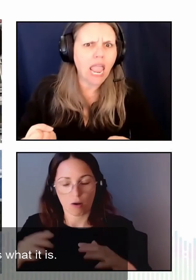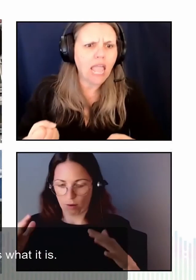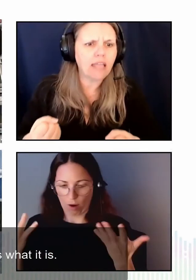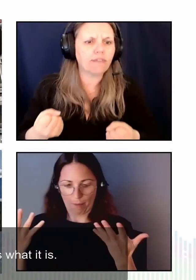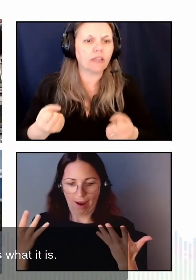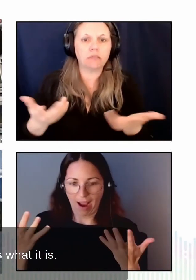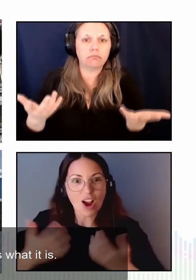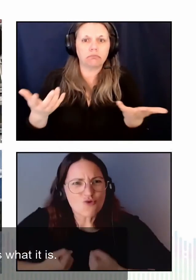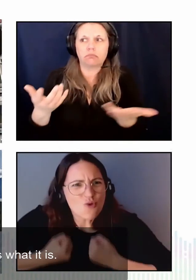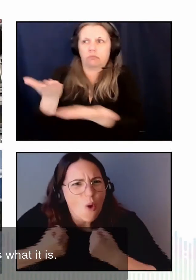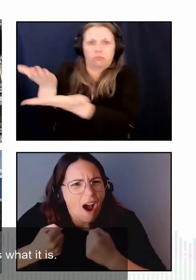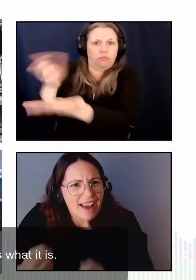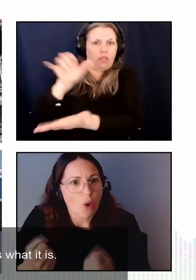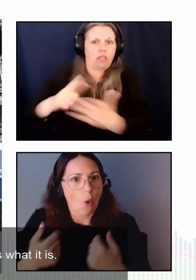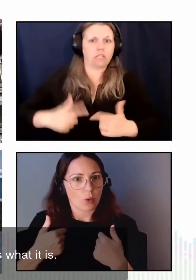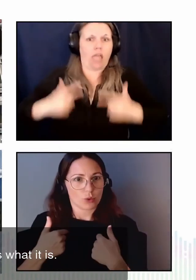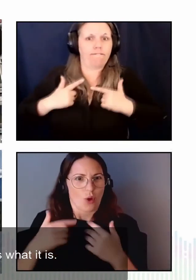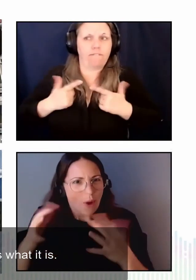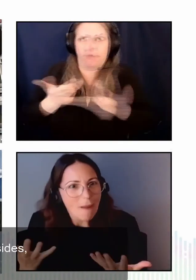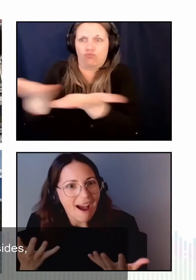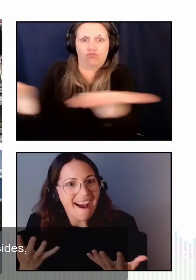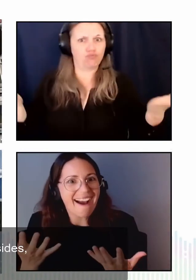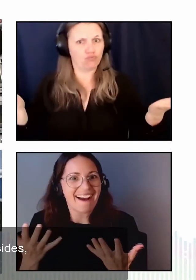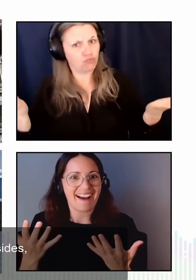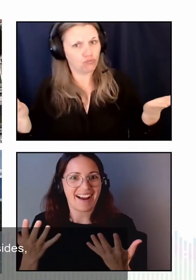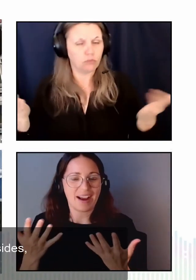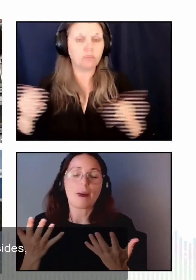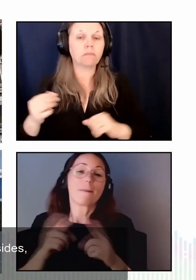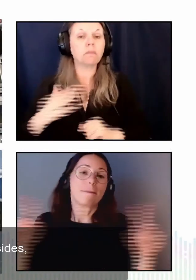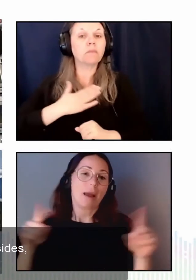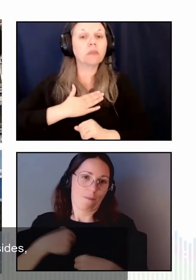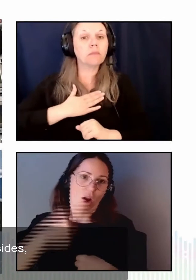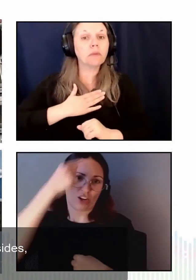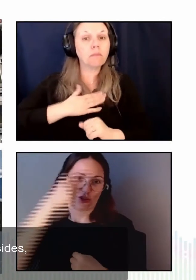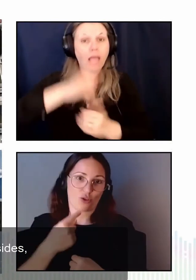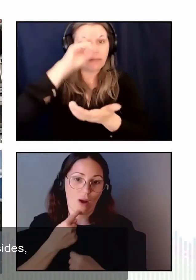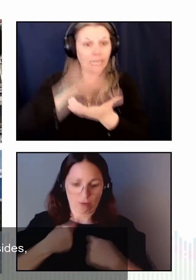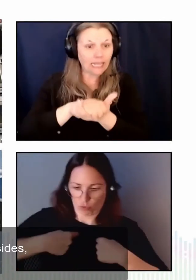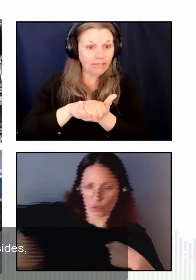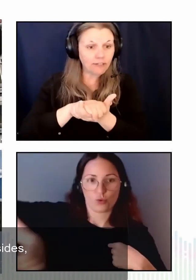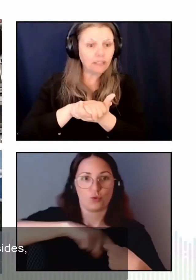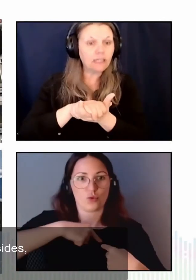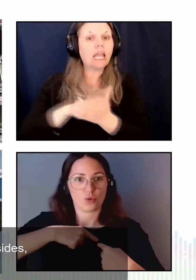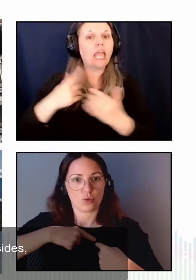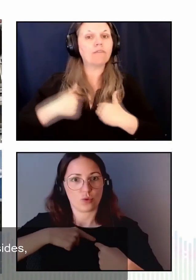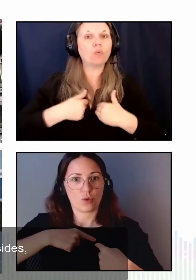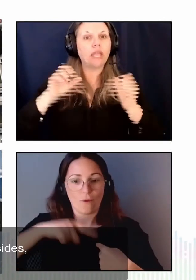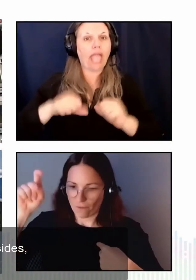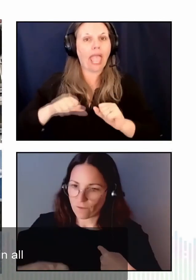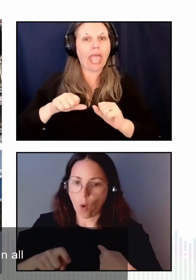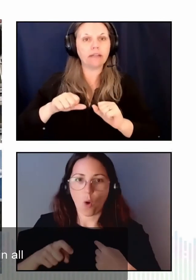It's life. It is what it is. But I believe if we embrace both sides and if we create